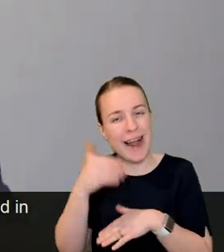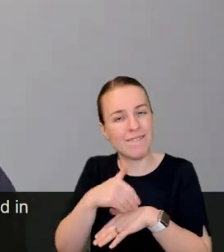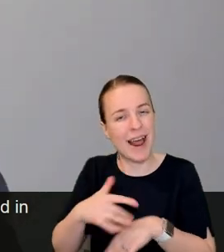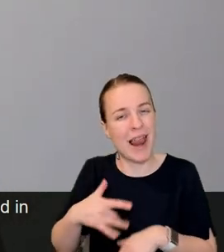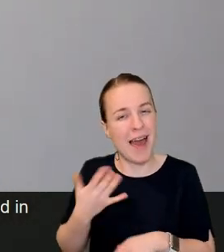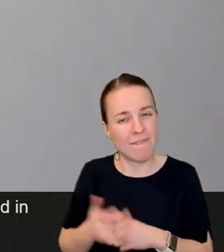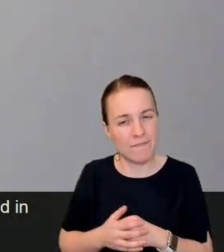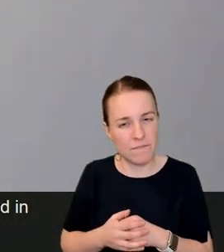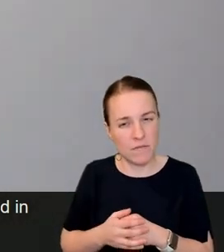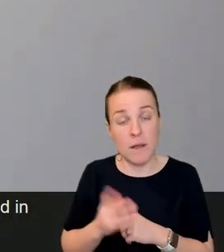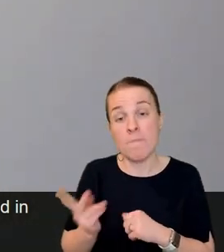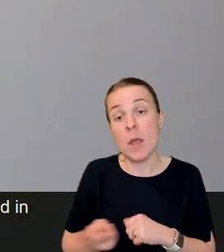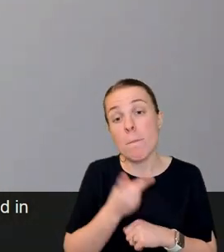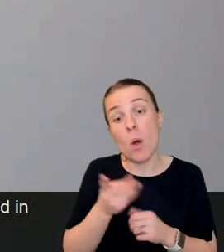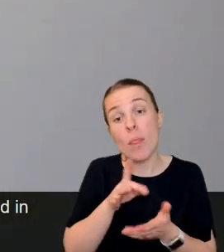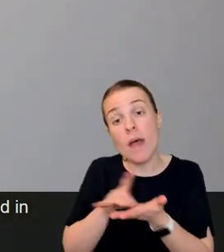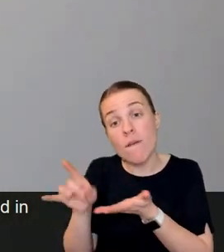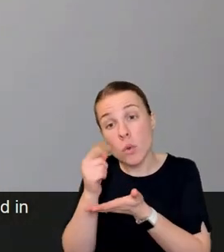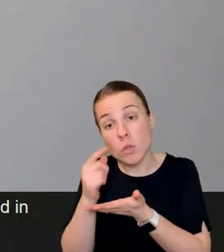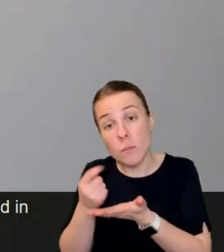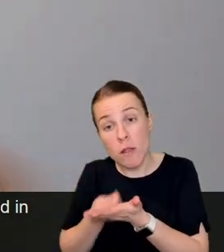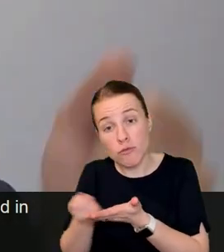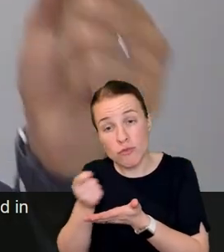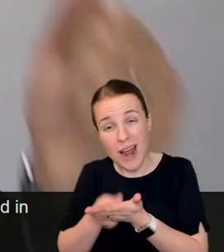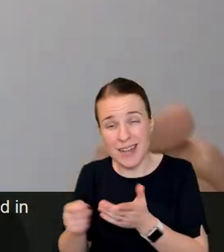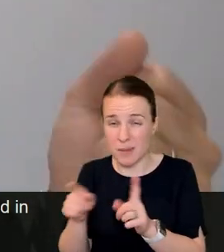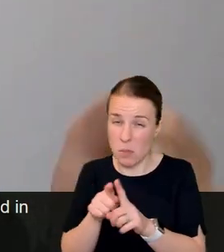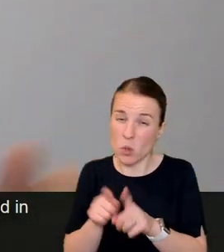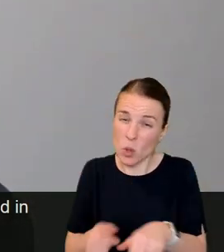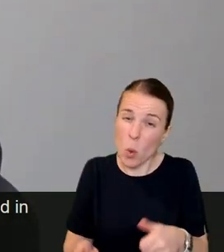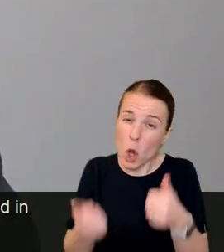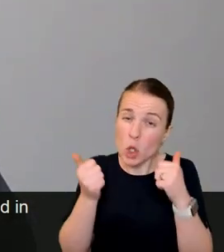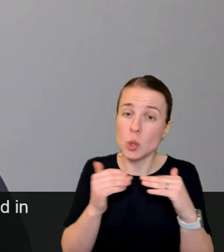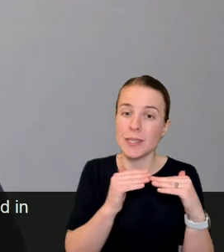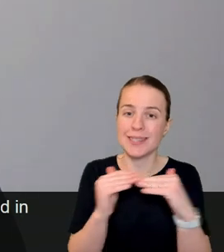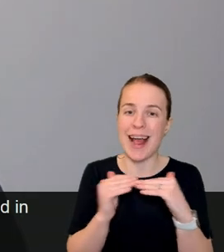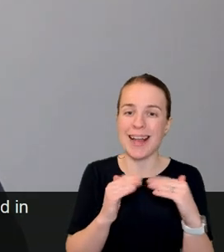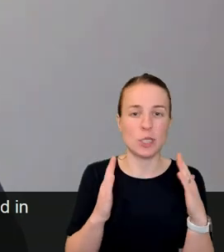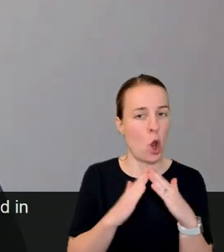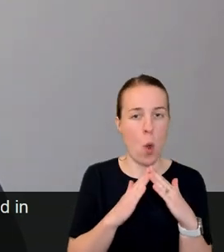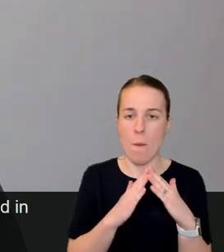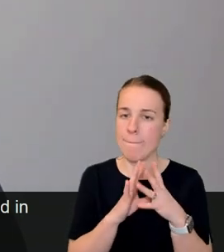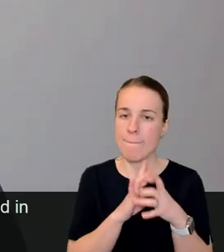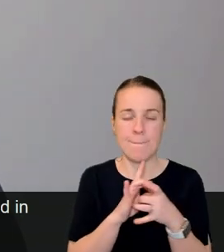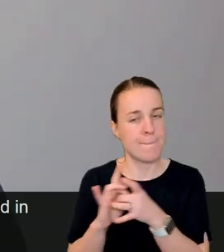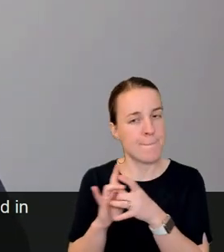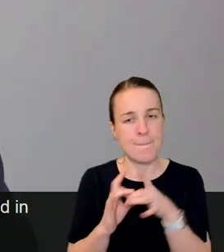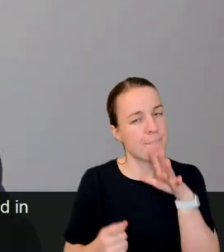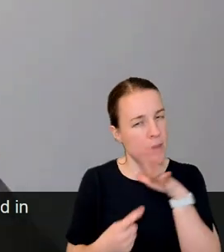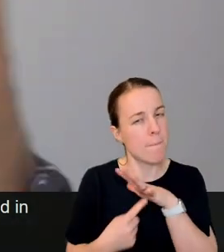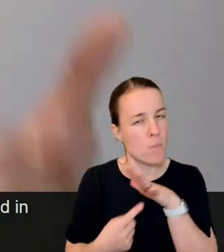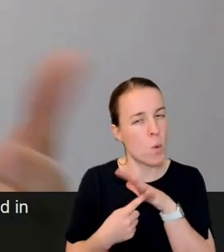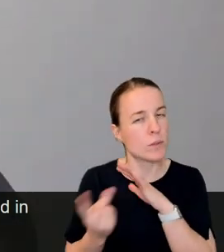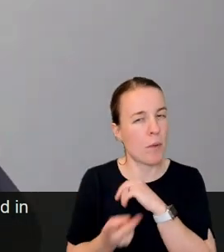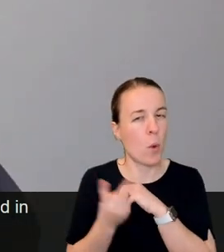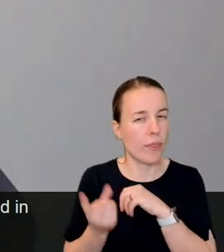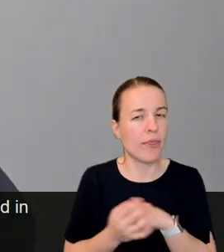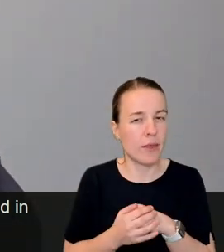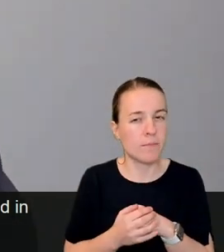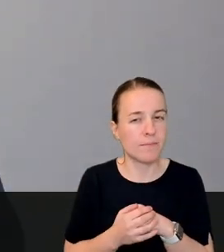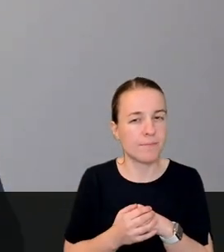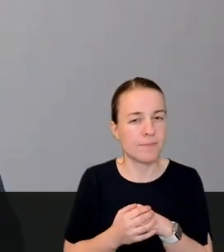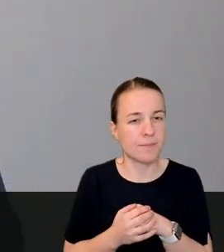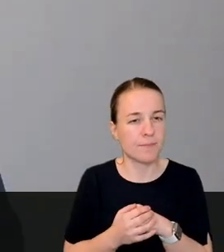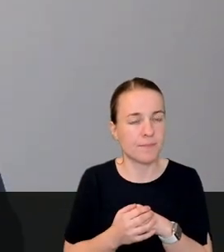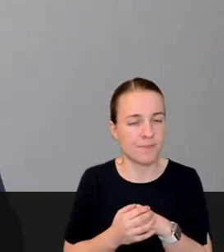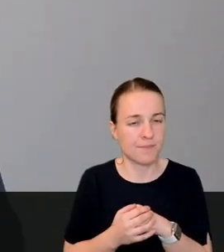rent and a decent standard home, they go hand in hand as far as I'm concerned. And we're particularly seeing